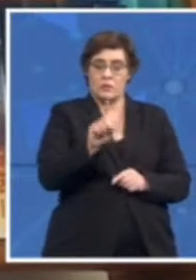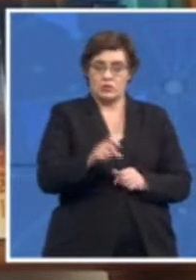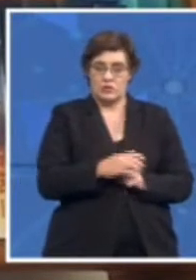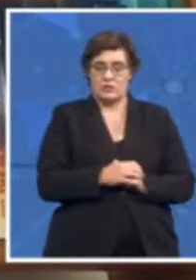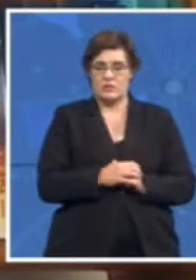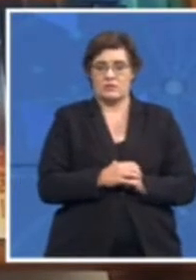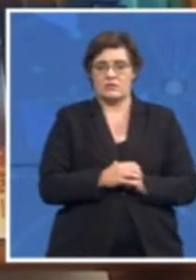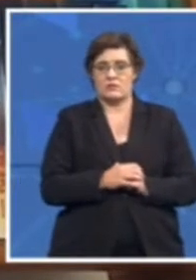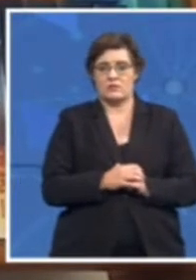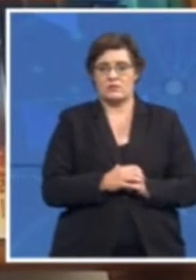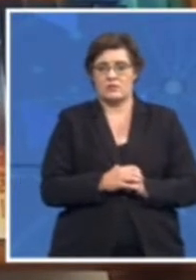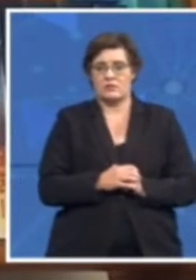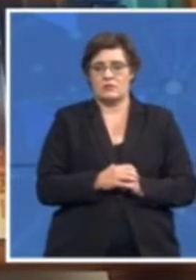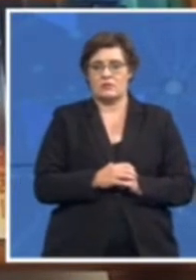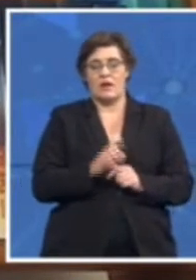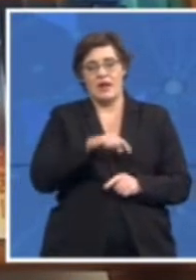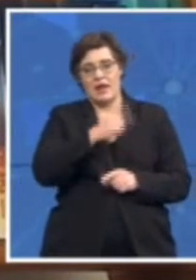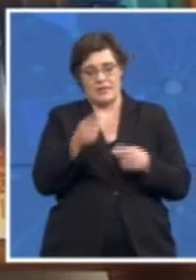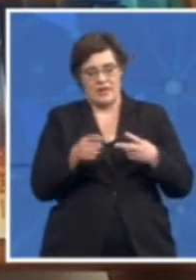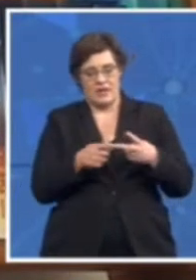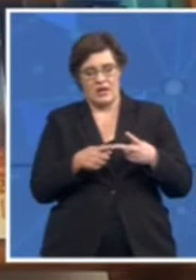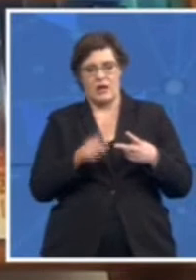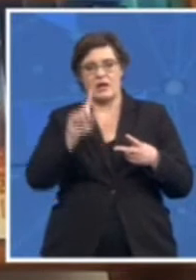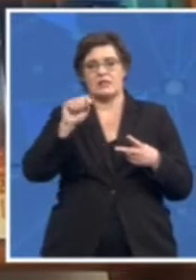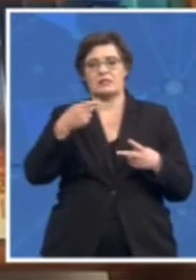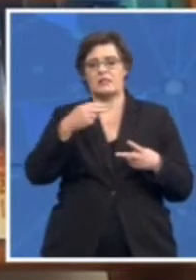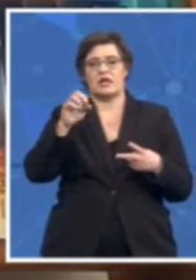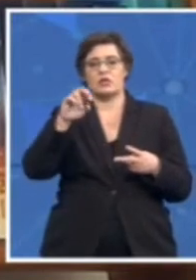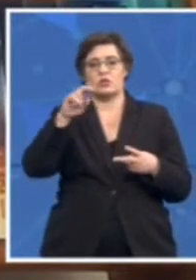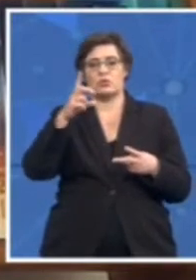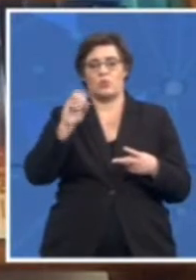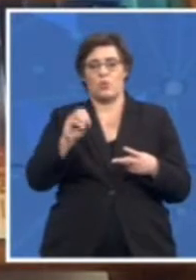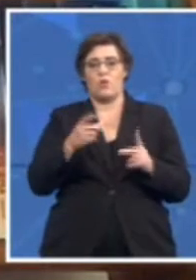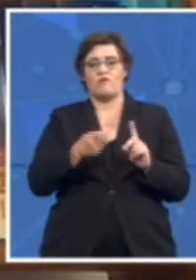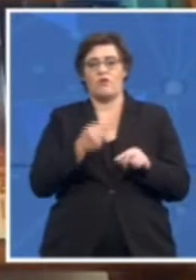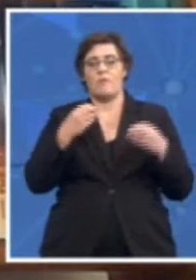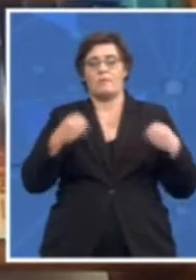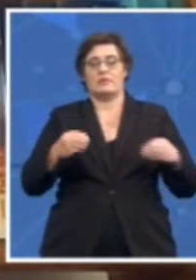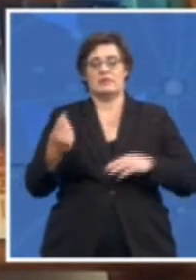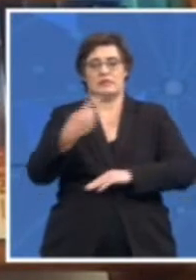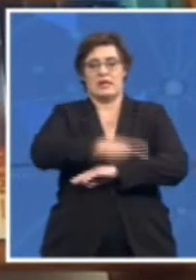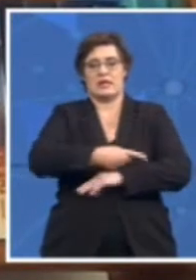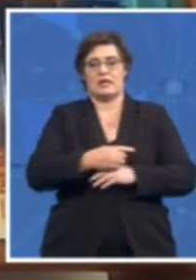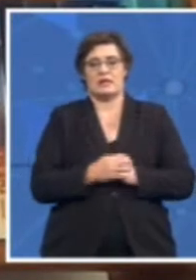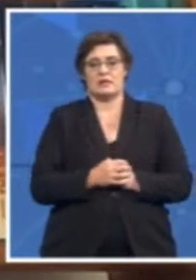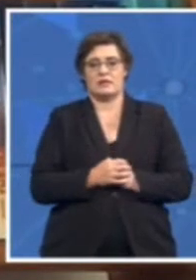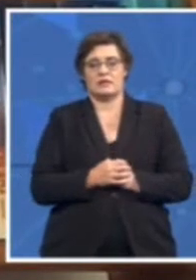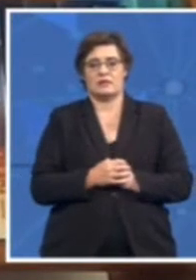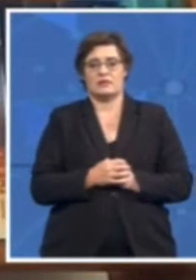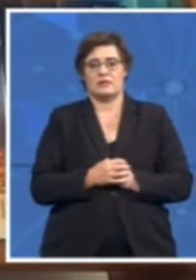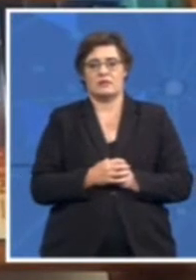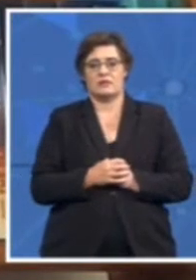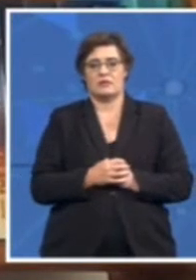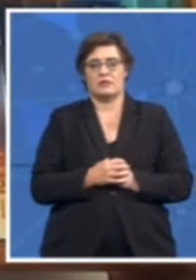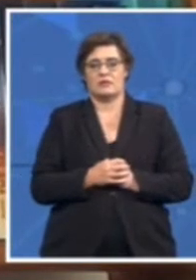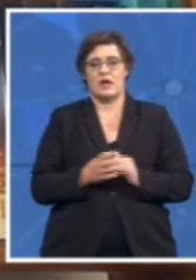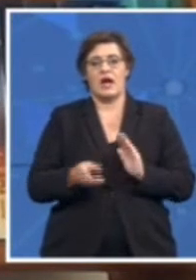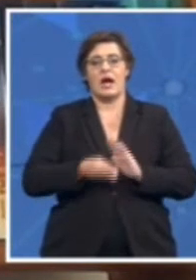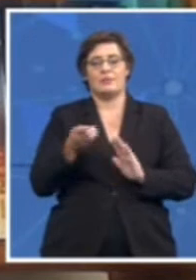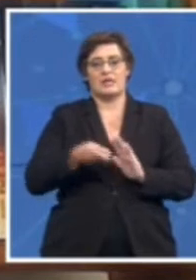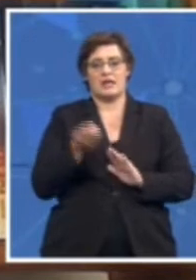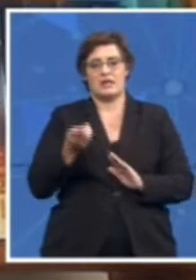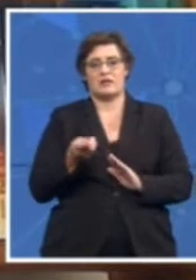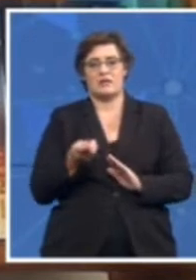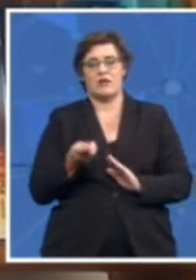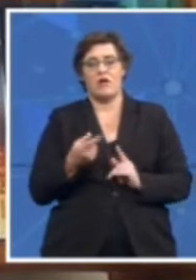from Thando Maego of Business Day. Please give an update on the unbundling process. Is Eskom on